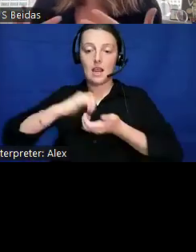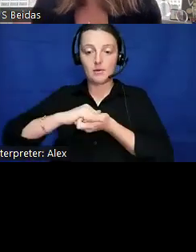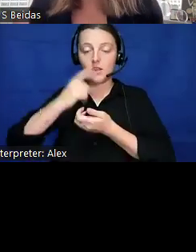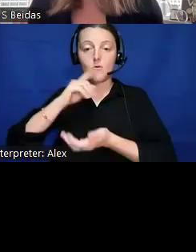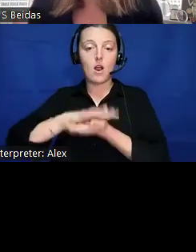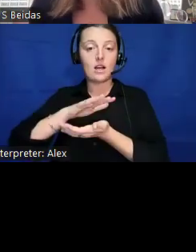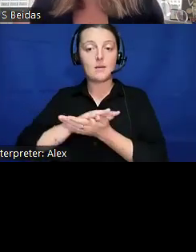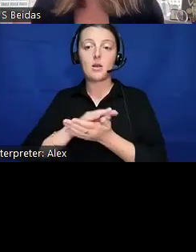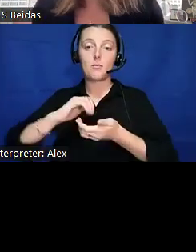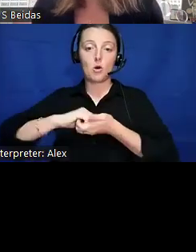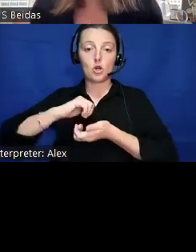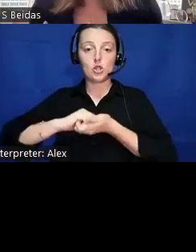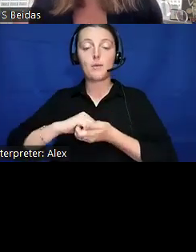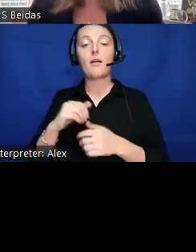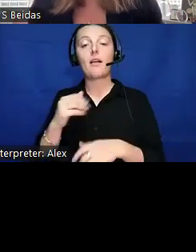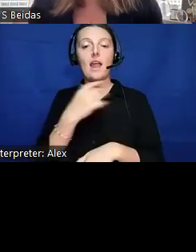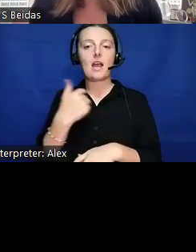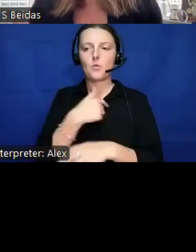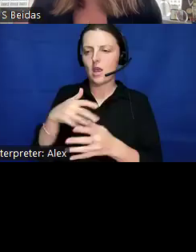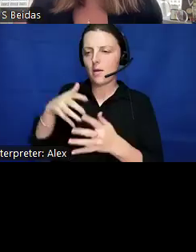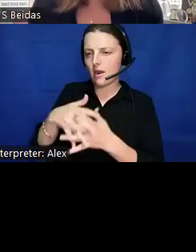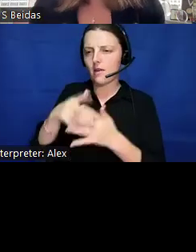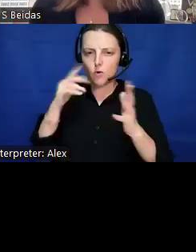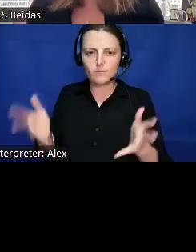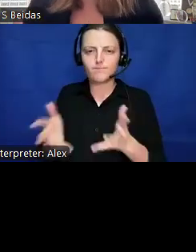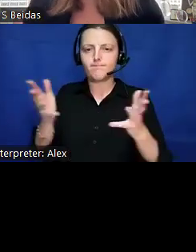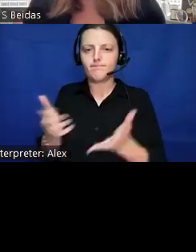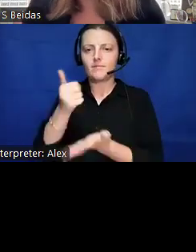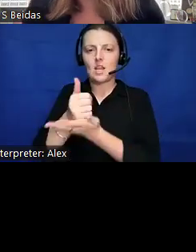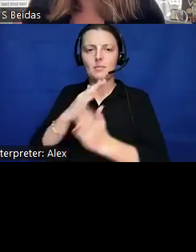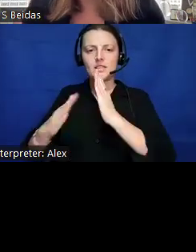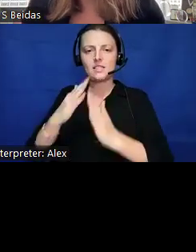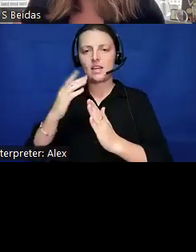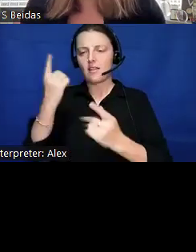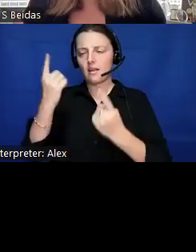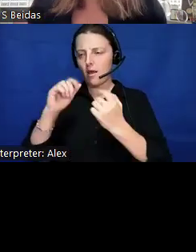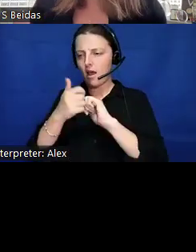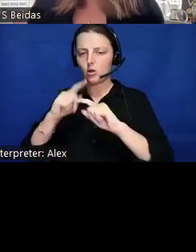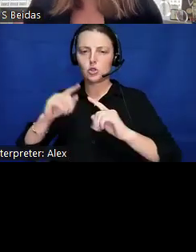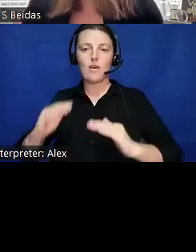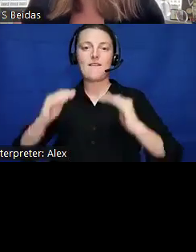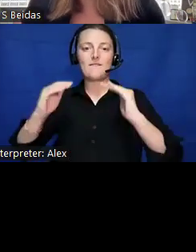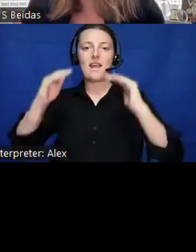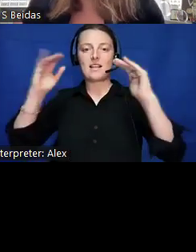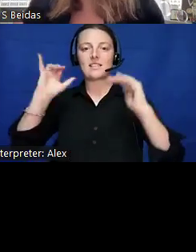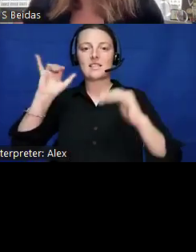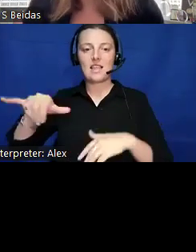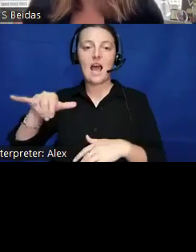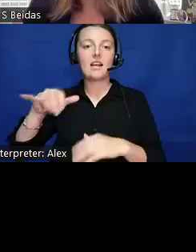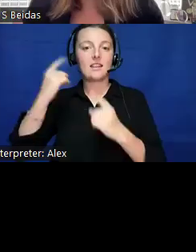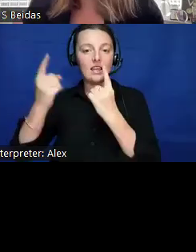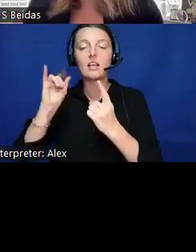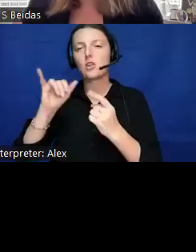were embedded in helping the city think about how to advance that thinking, which happened in a phasic way. So early on, there